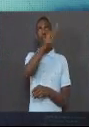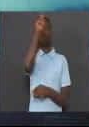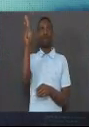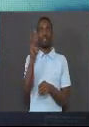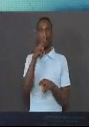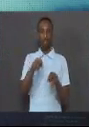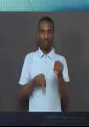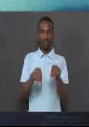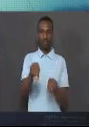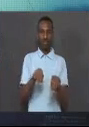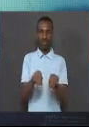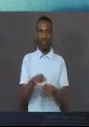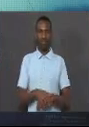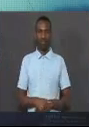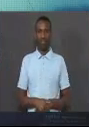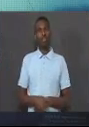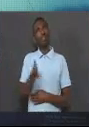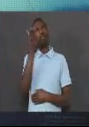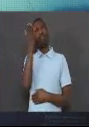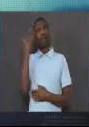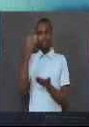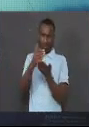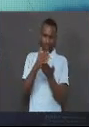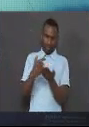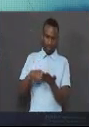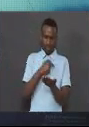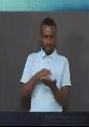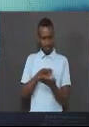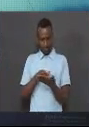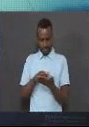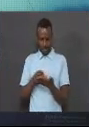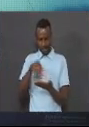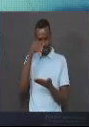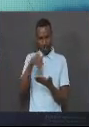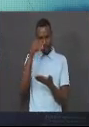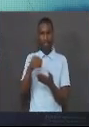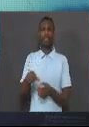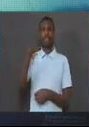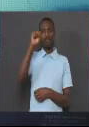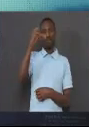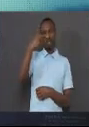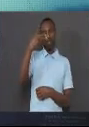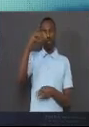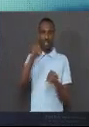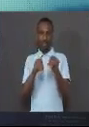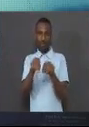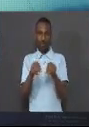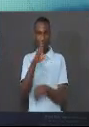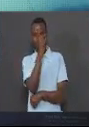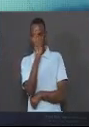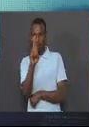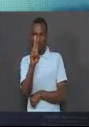motion. In our last lesson, we learned about simple harmonic motion,